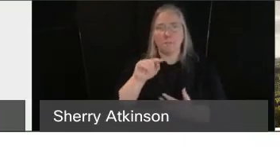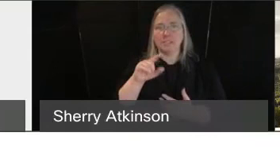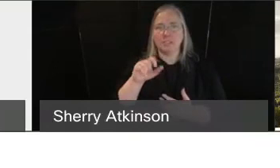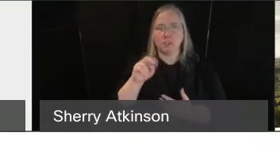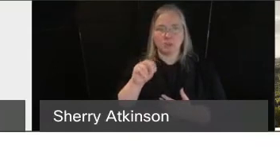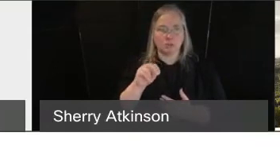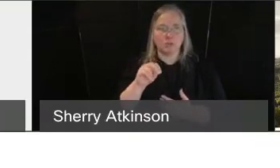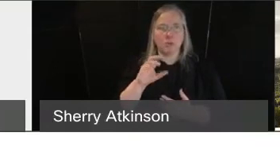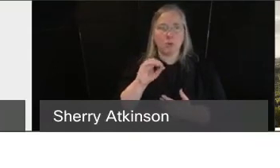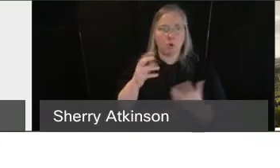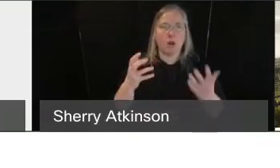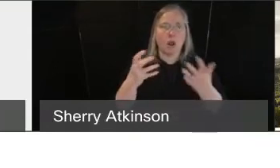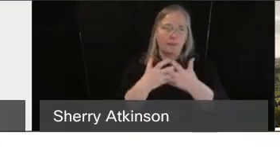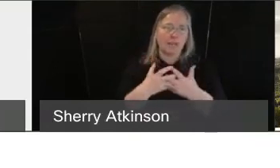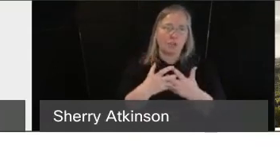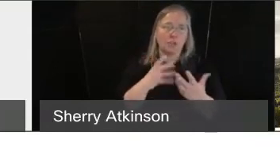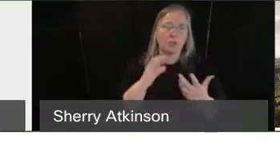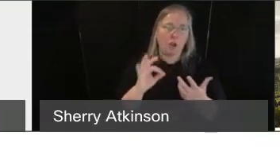combination of